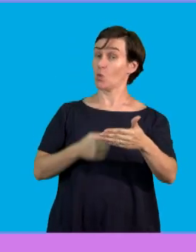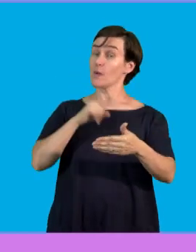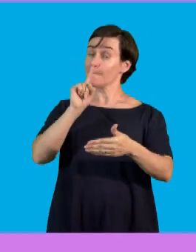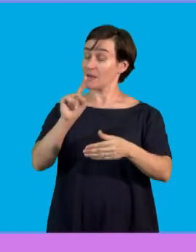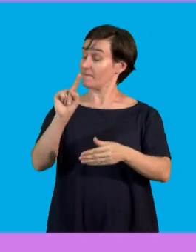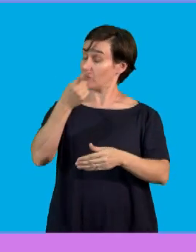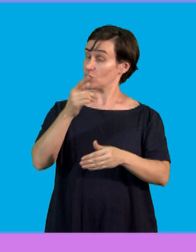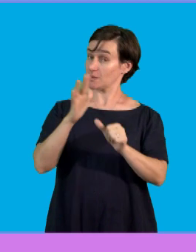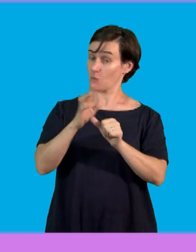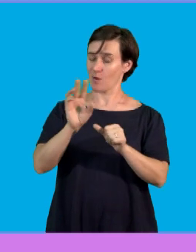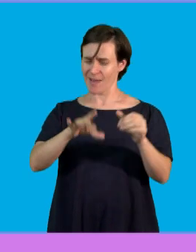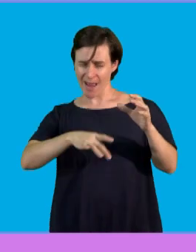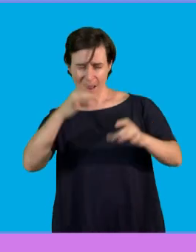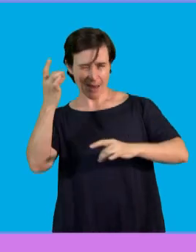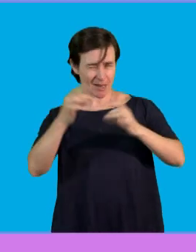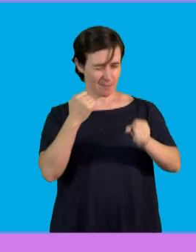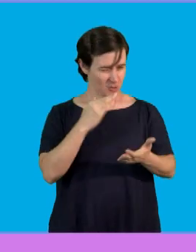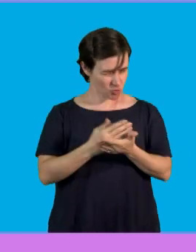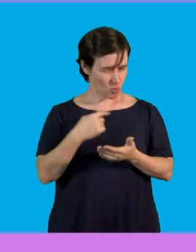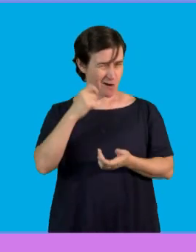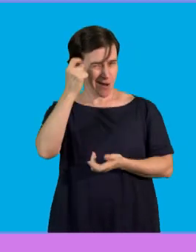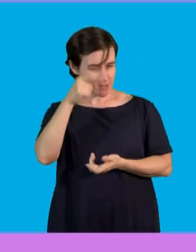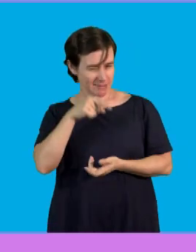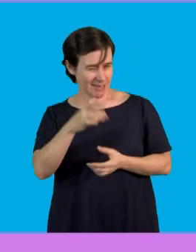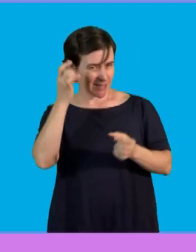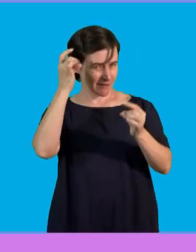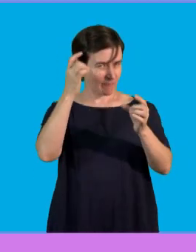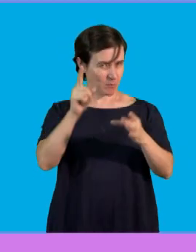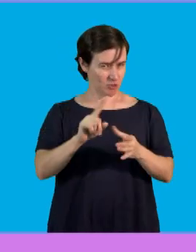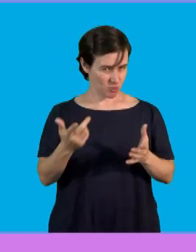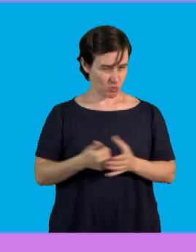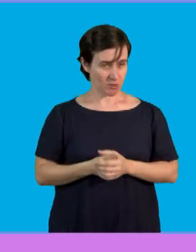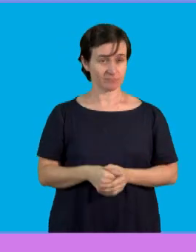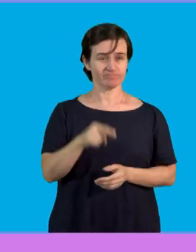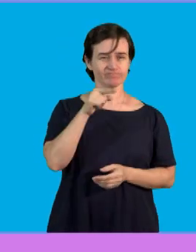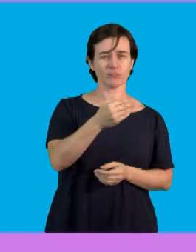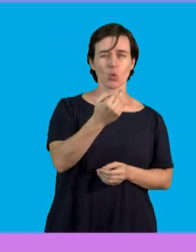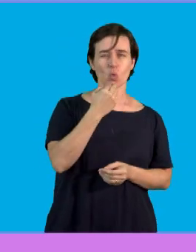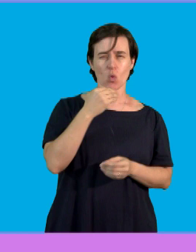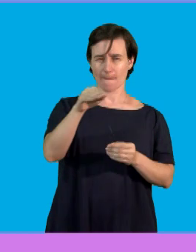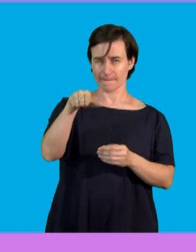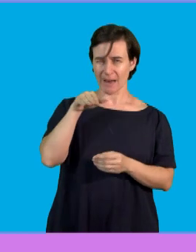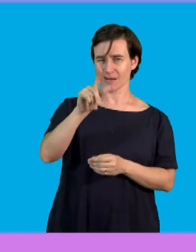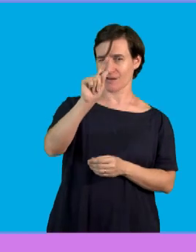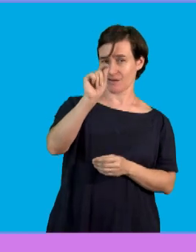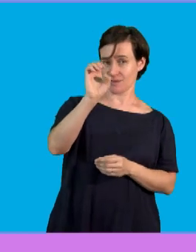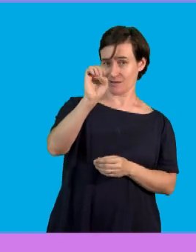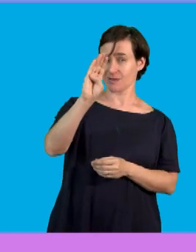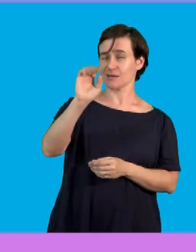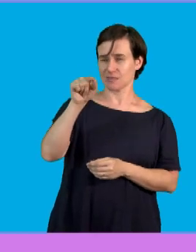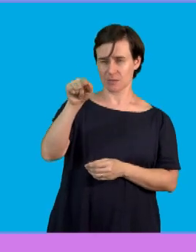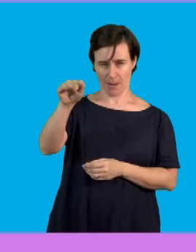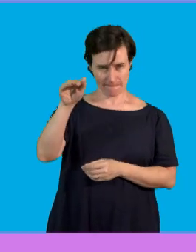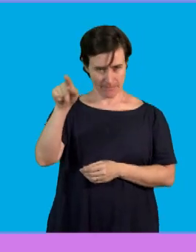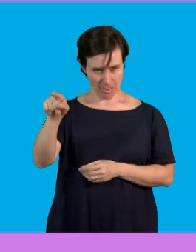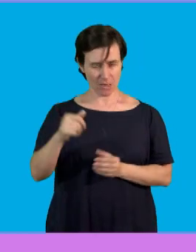analyze and interpret what is on the statement. So here we have our service provider, which is the bank of Deba